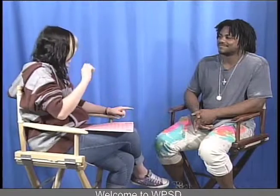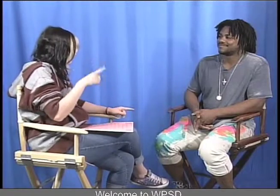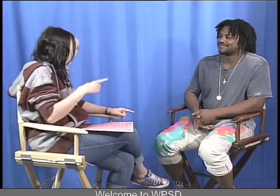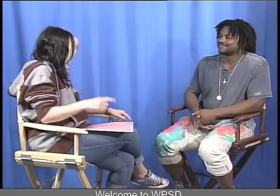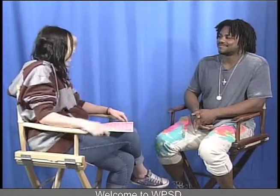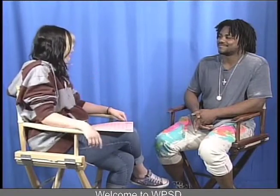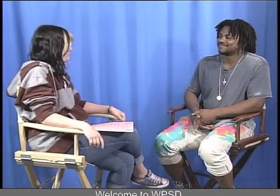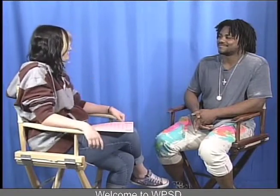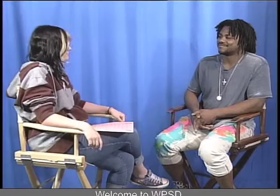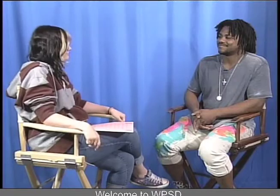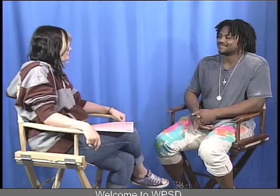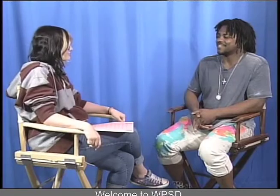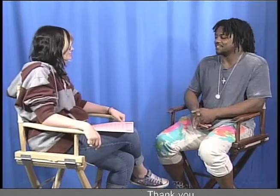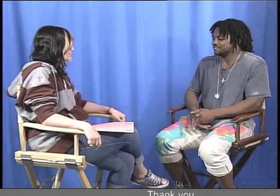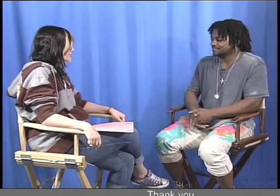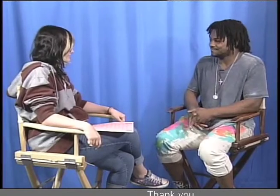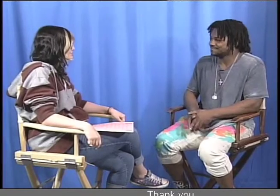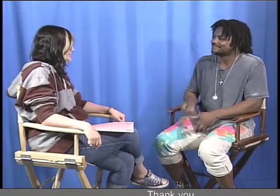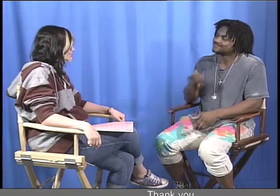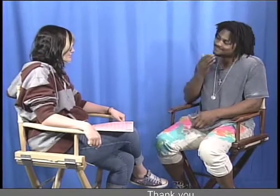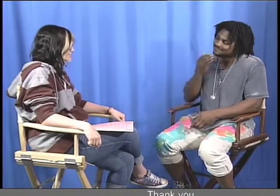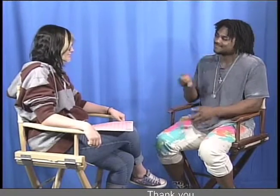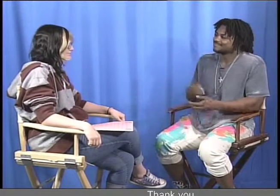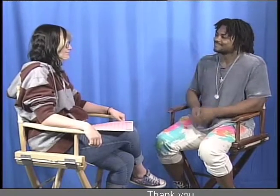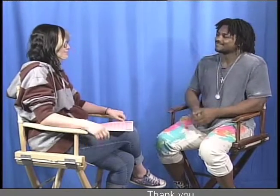Welcome to WPSD. Thank you.